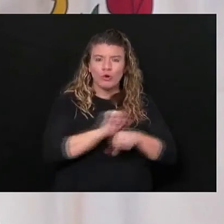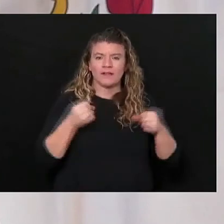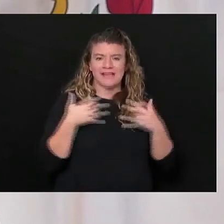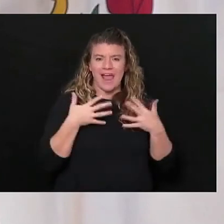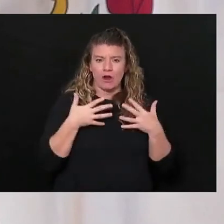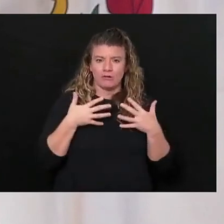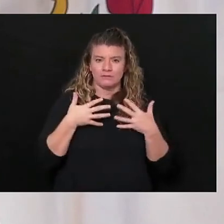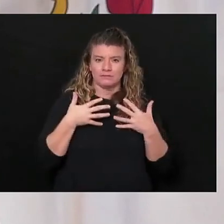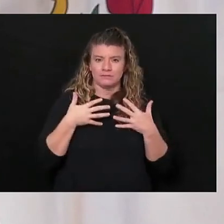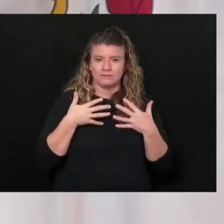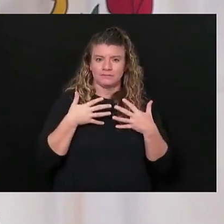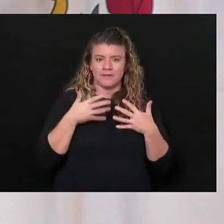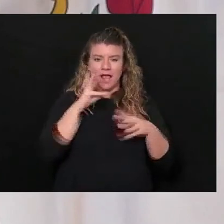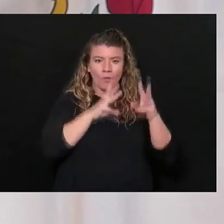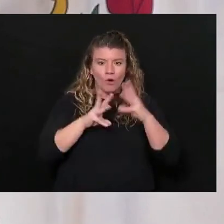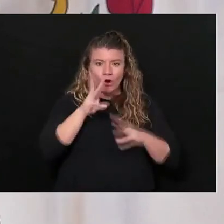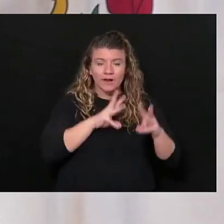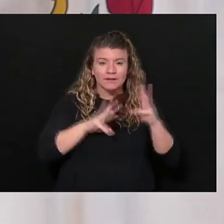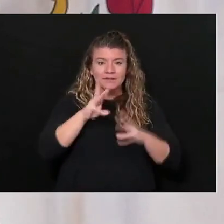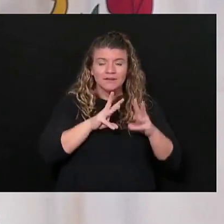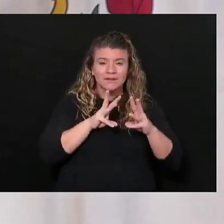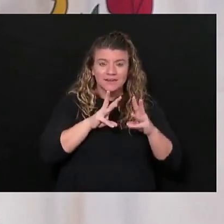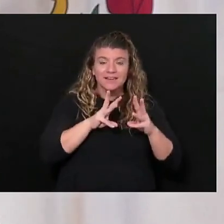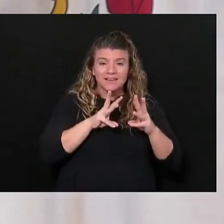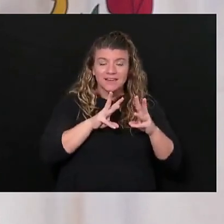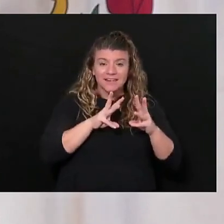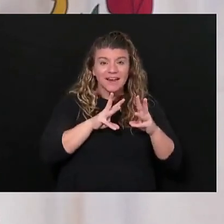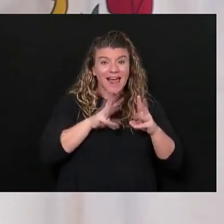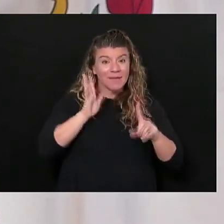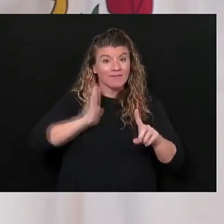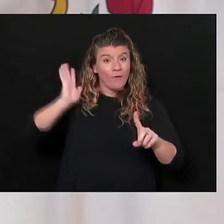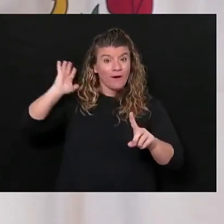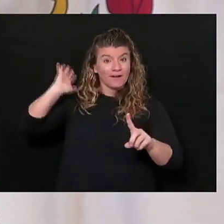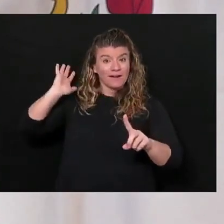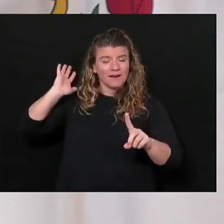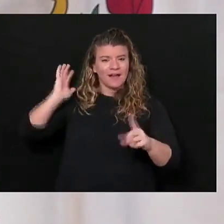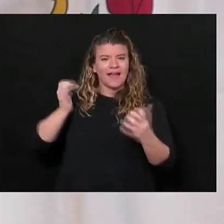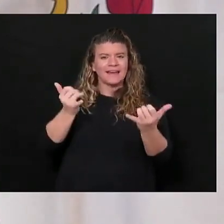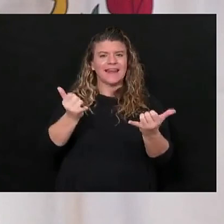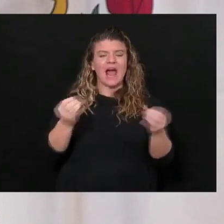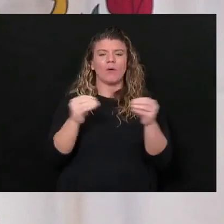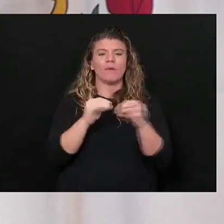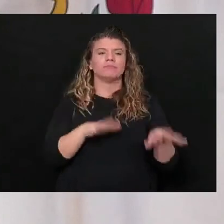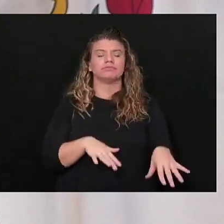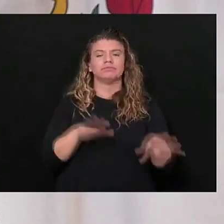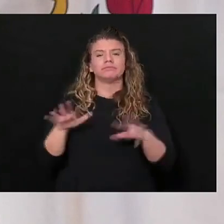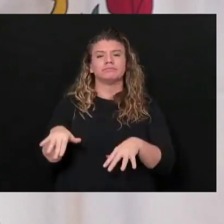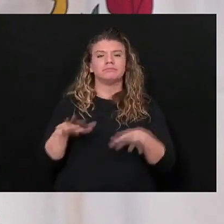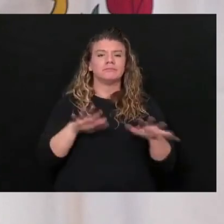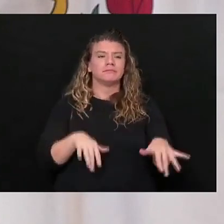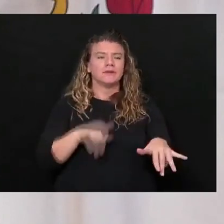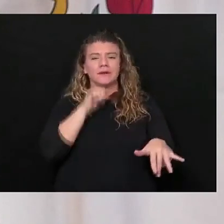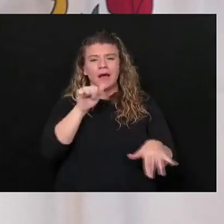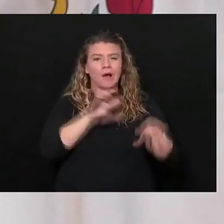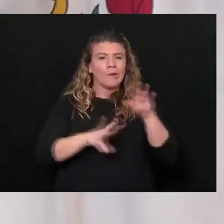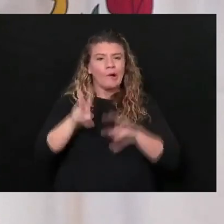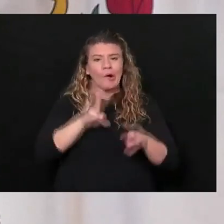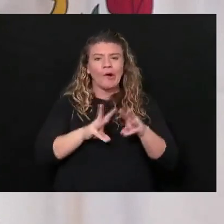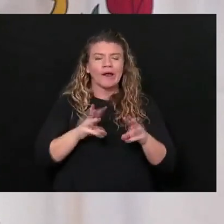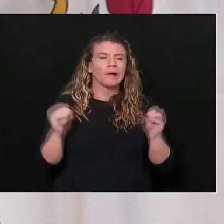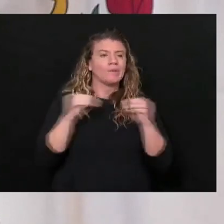Today we have become lackadaisical to some degree, and that makes us tired.